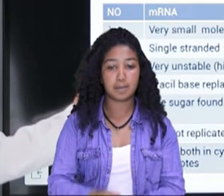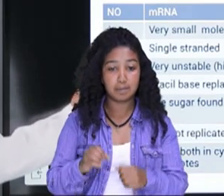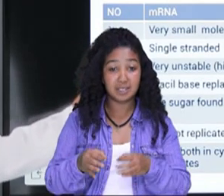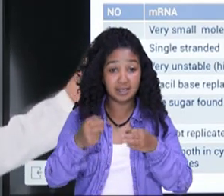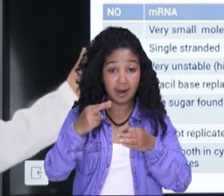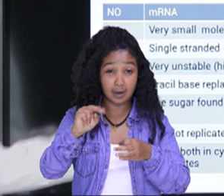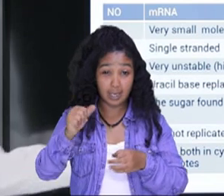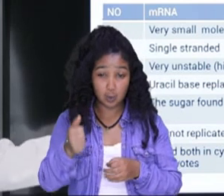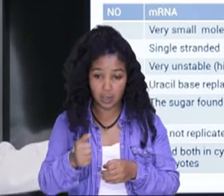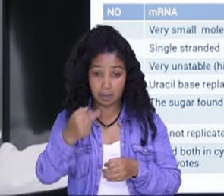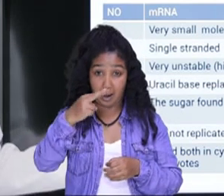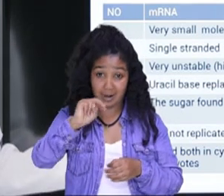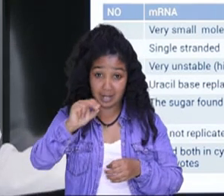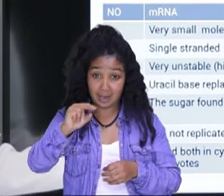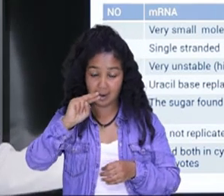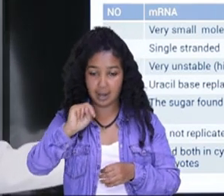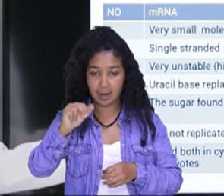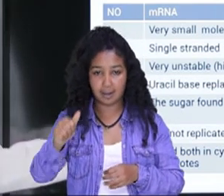Messenger RNA or RNA,